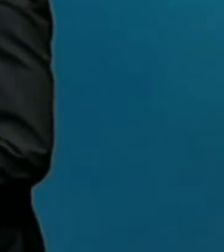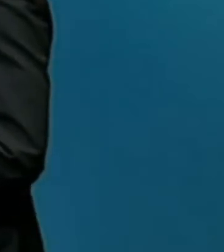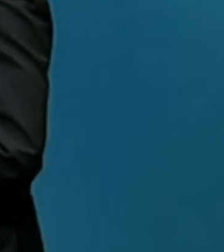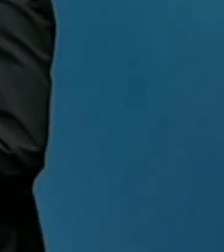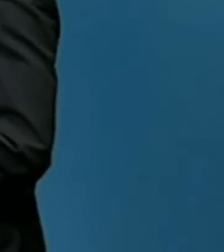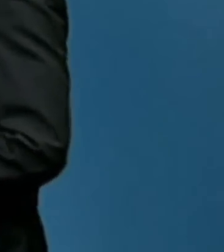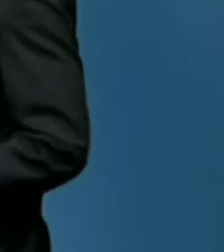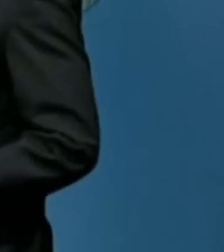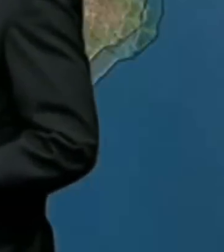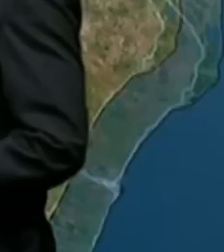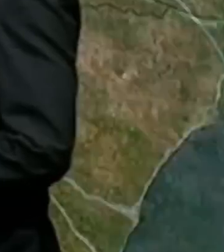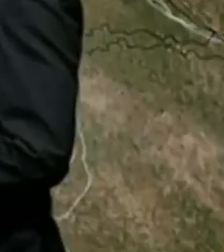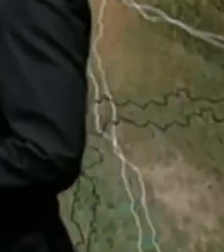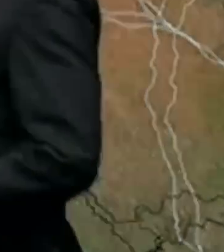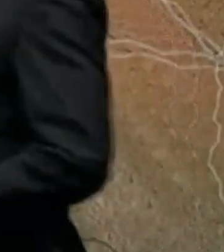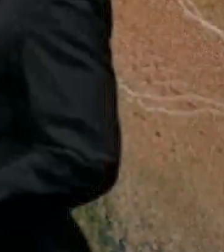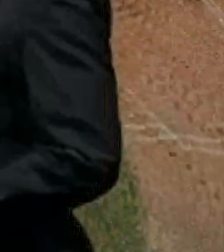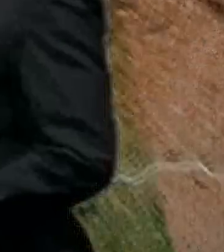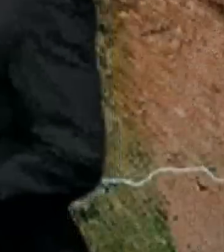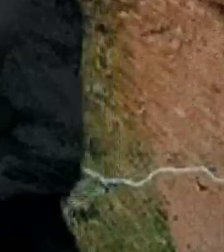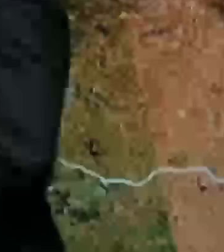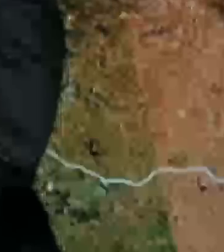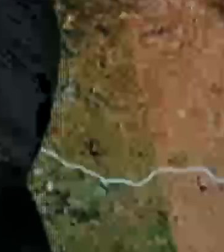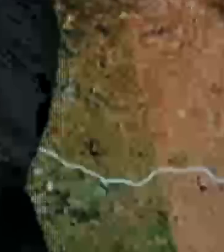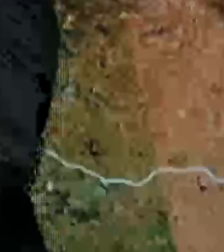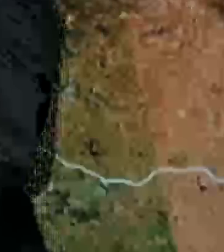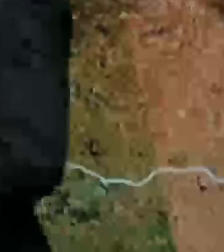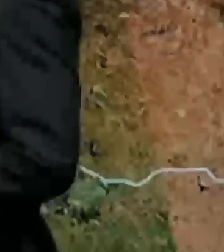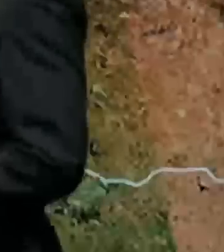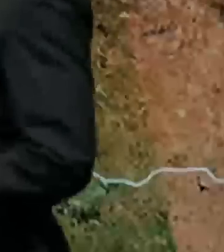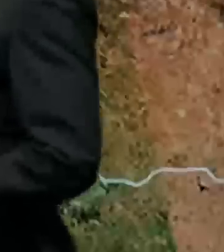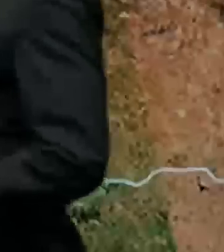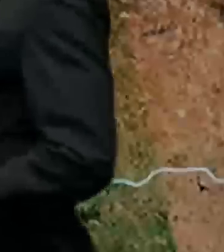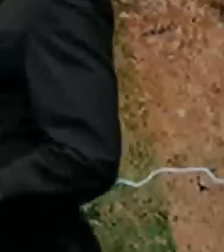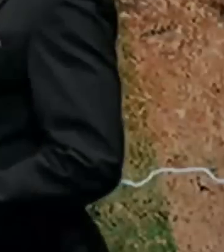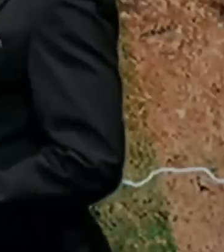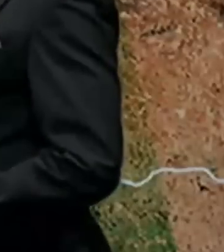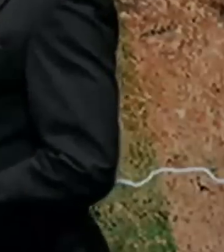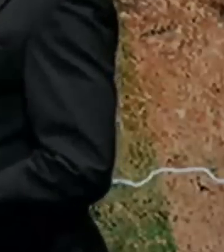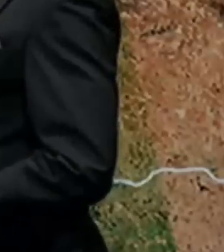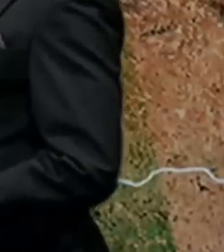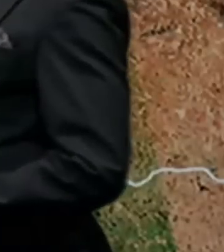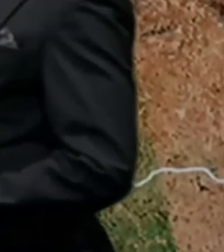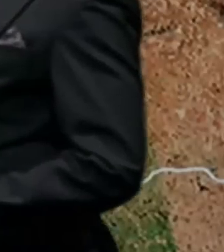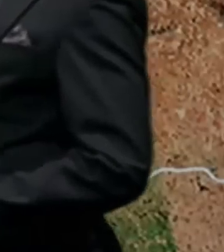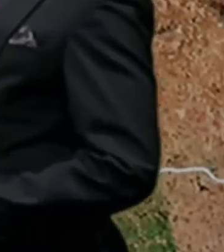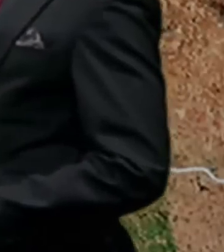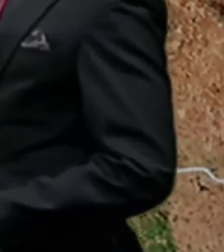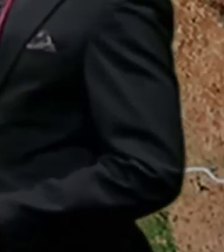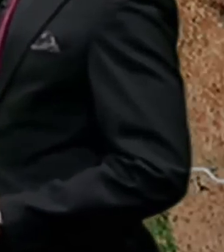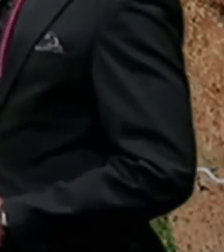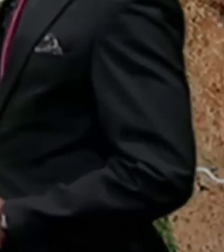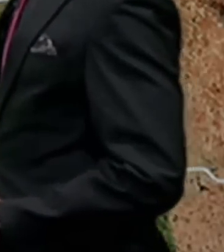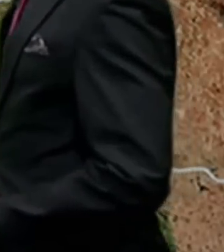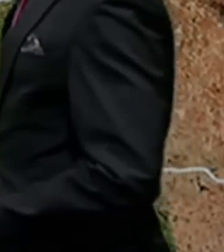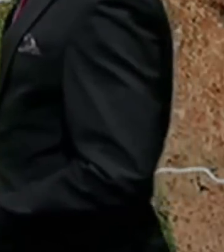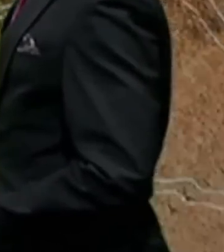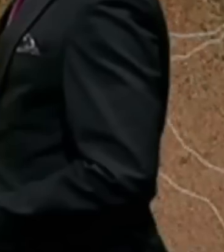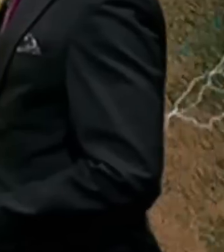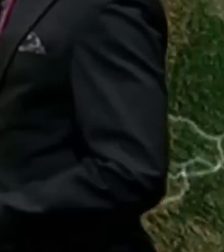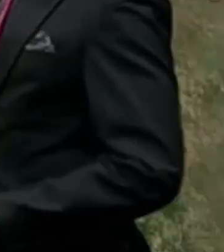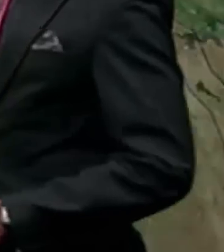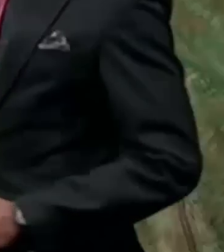ya hlaga ya go senyakege re lebele dikgalata tša province ka Gauteng re lebetše re go bontšha go tla ba go fodile ka Johannesburg ke tša 20 Pretoria 22 Primary